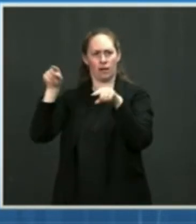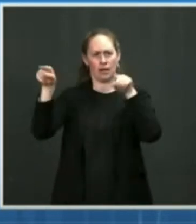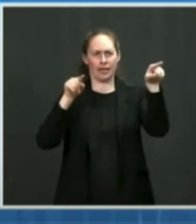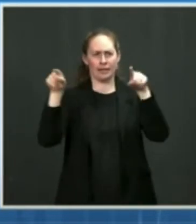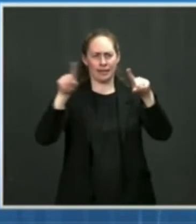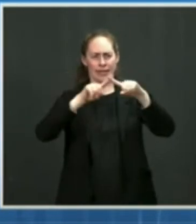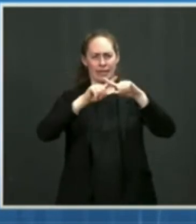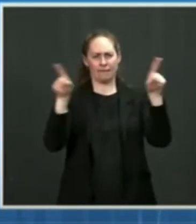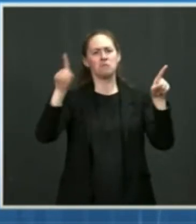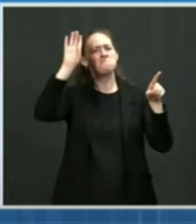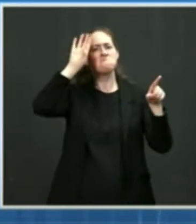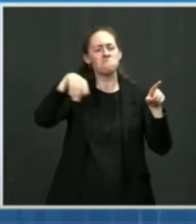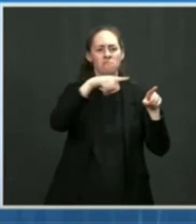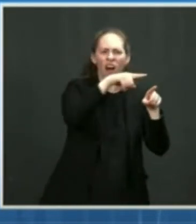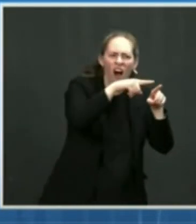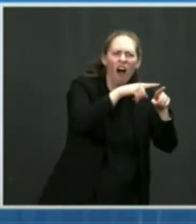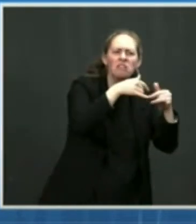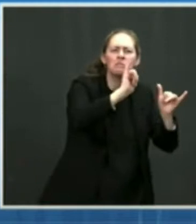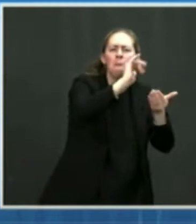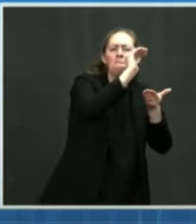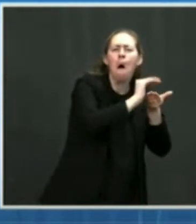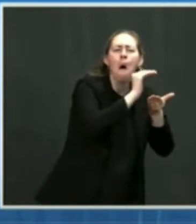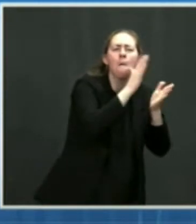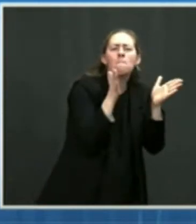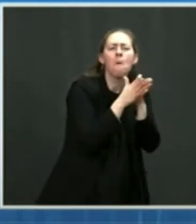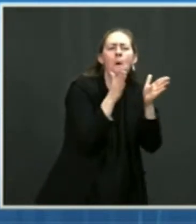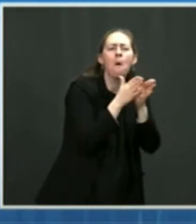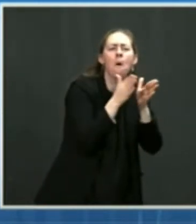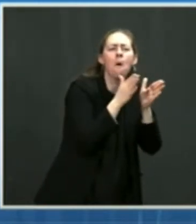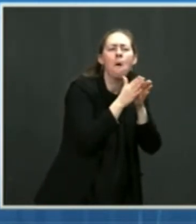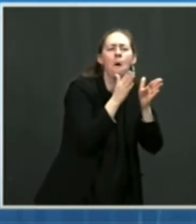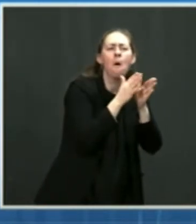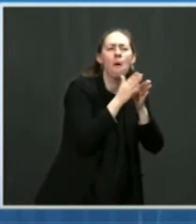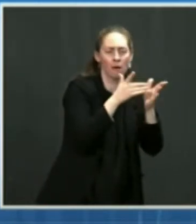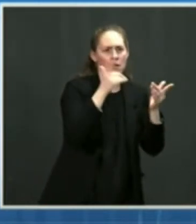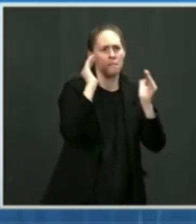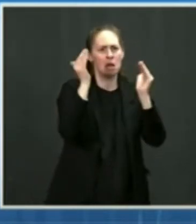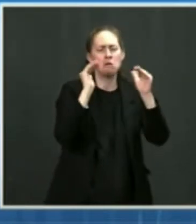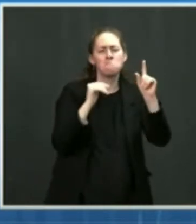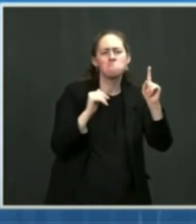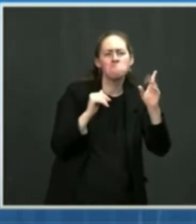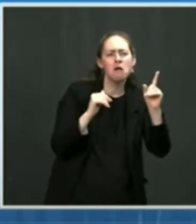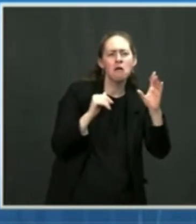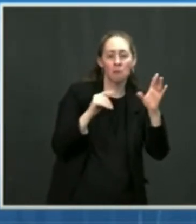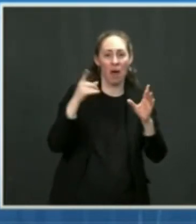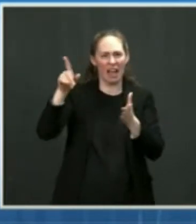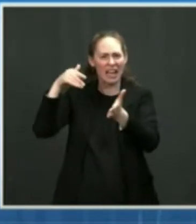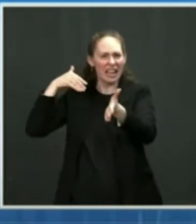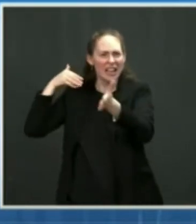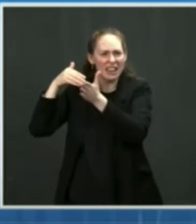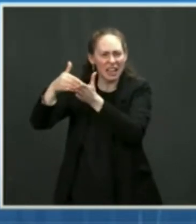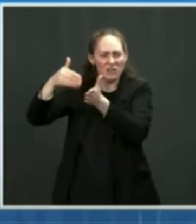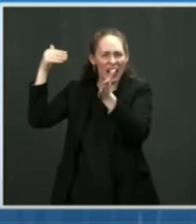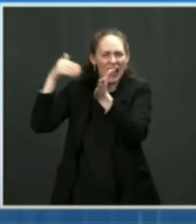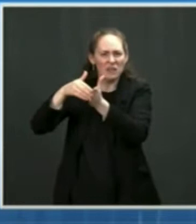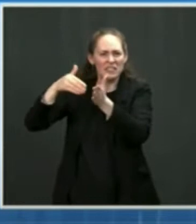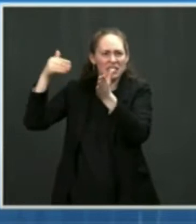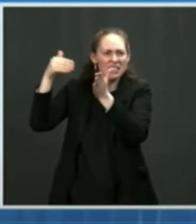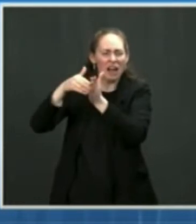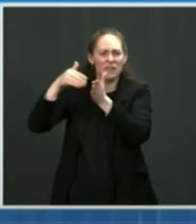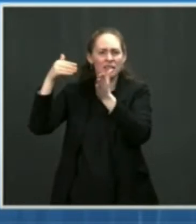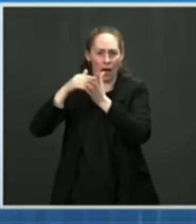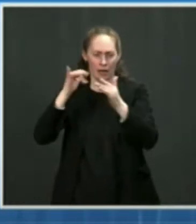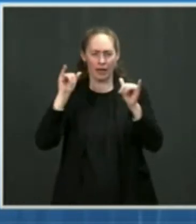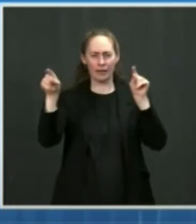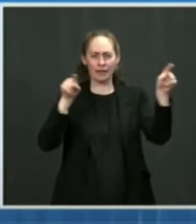numbers, thousands, hundreds, compared to the tens and tens and tens of millions of people who've been vaccinated,